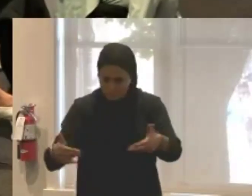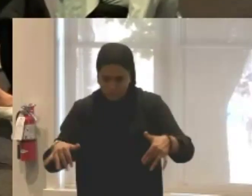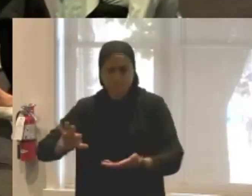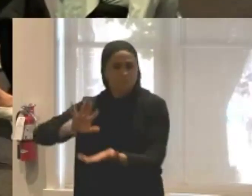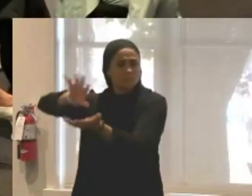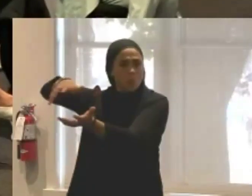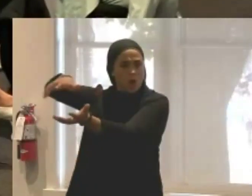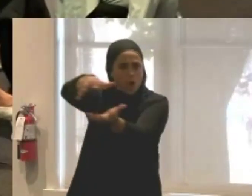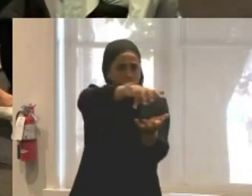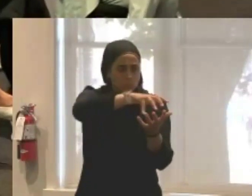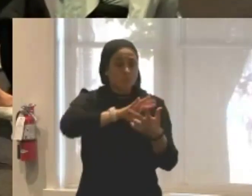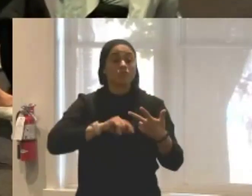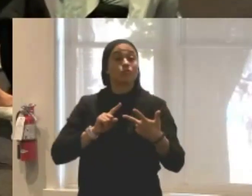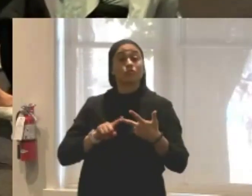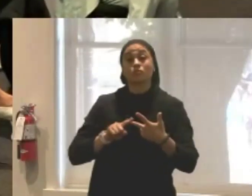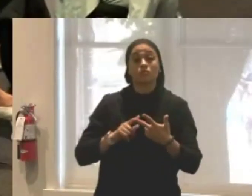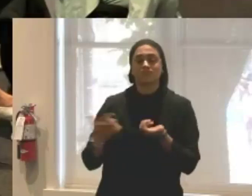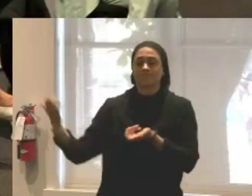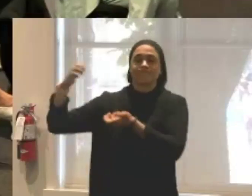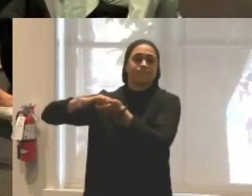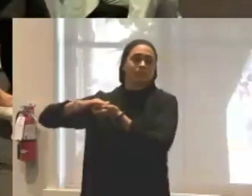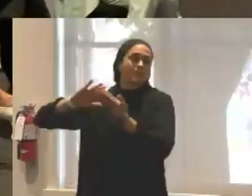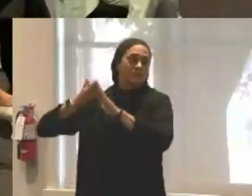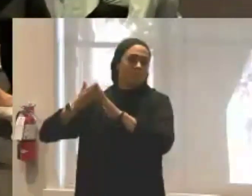we worked with City of Toronto. We had a